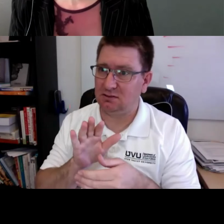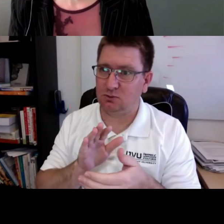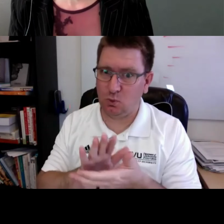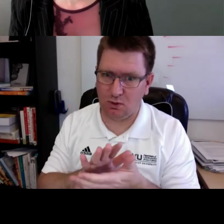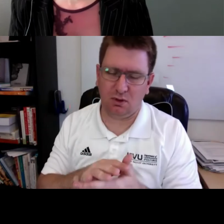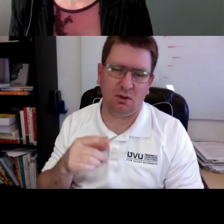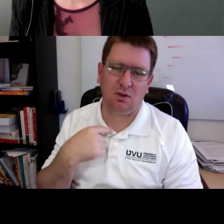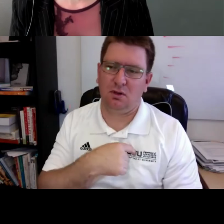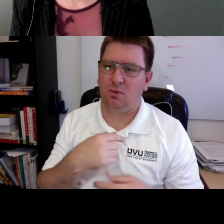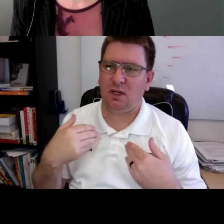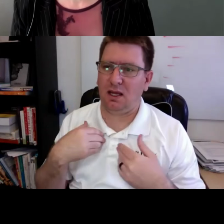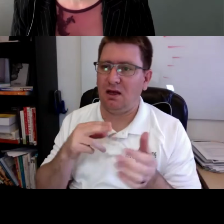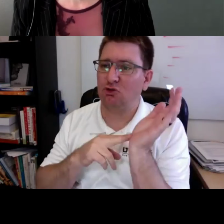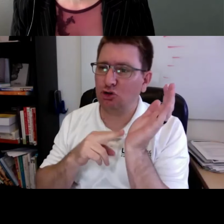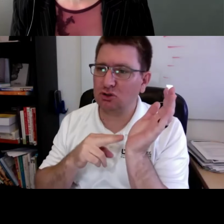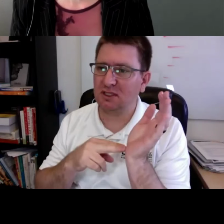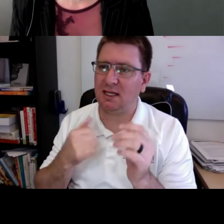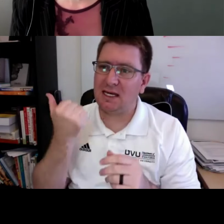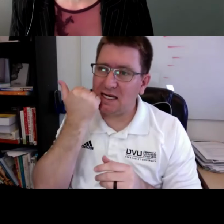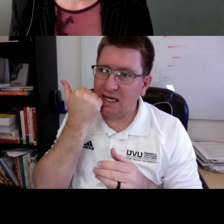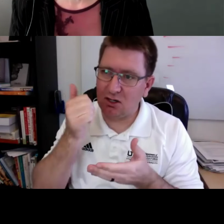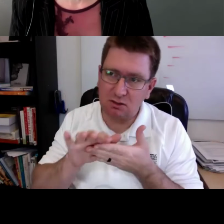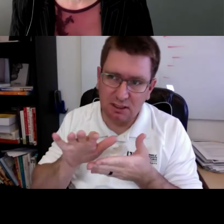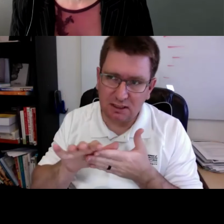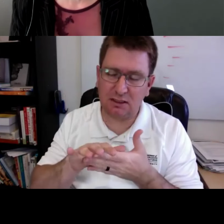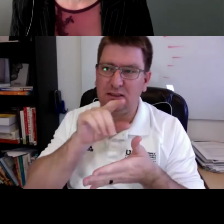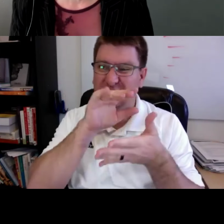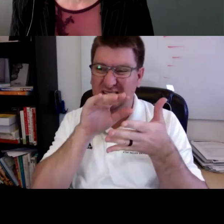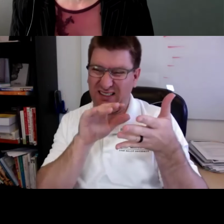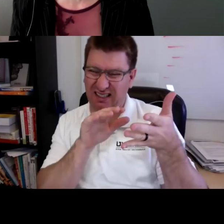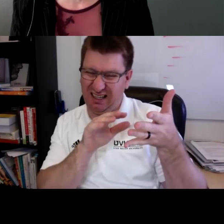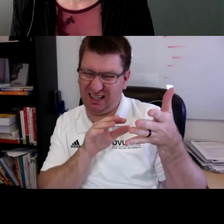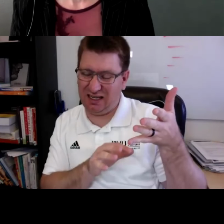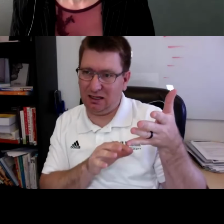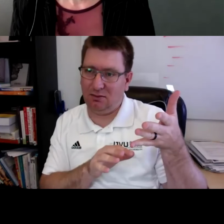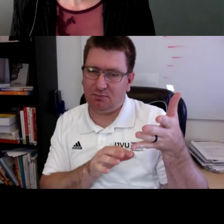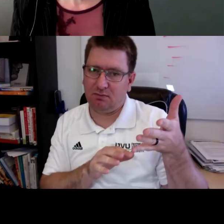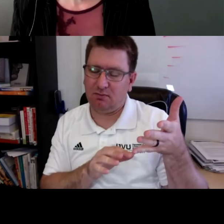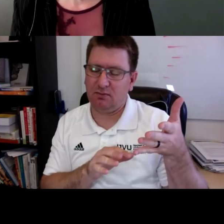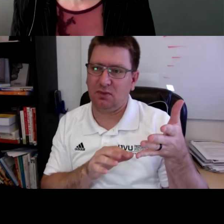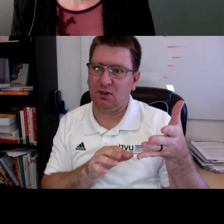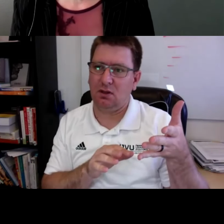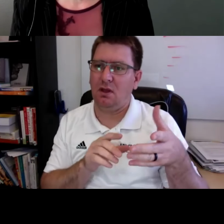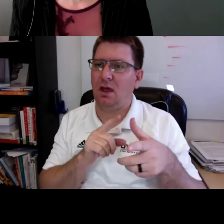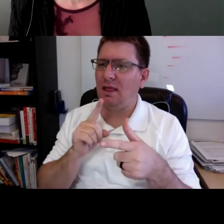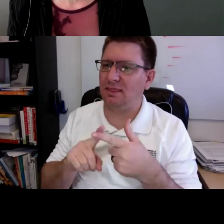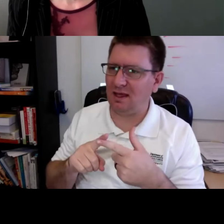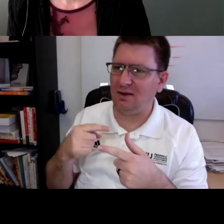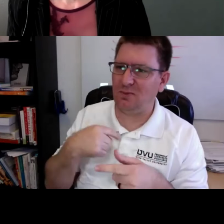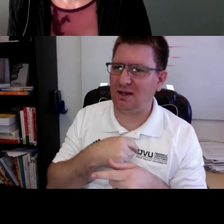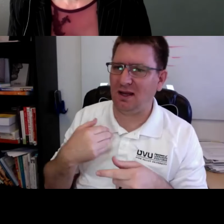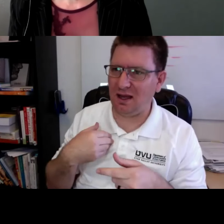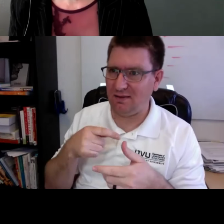exchange students, we've got the business school, we have nursing and dental hygienists. We have a